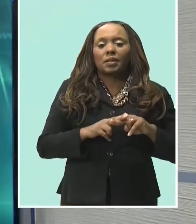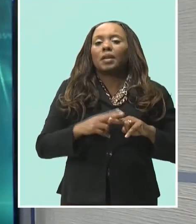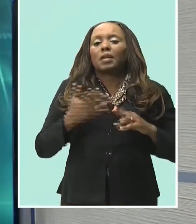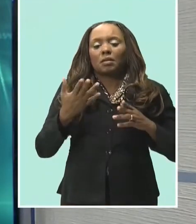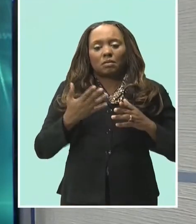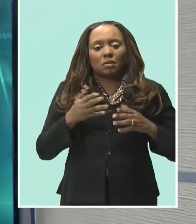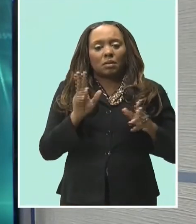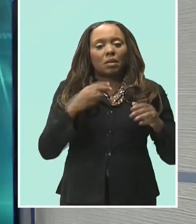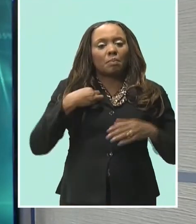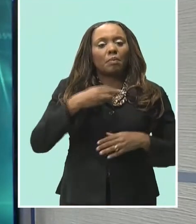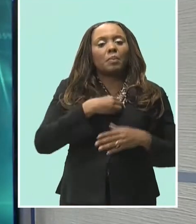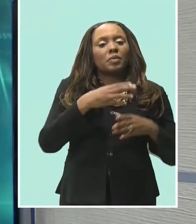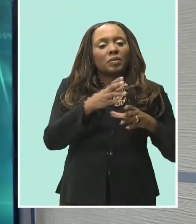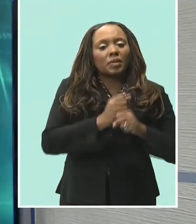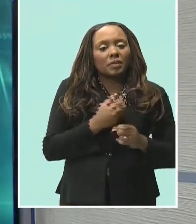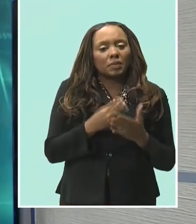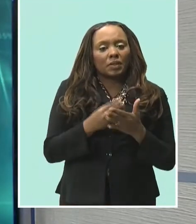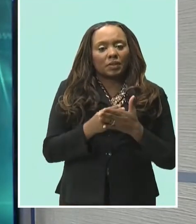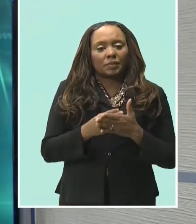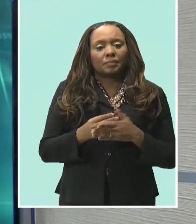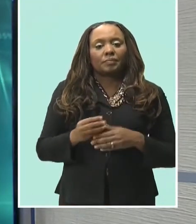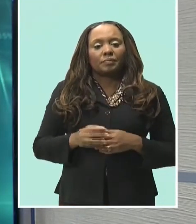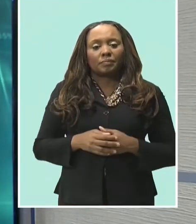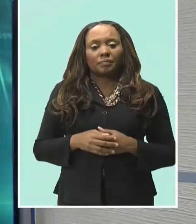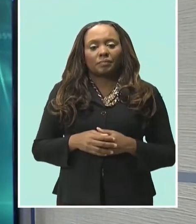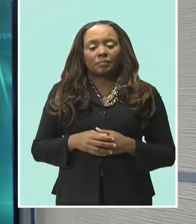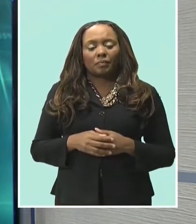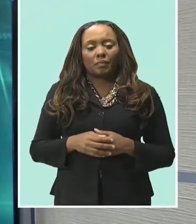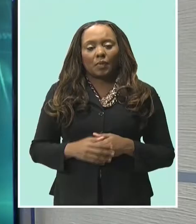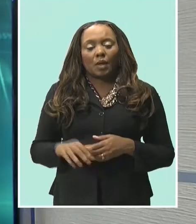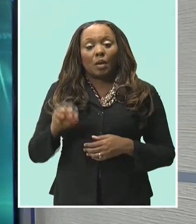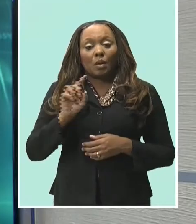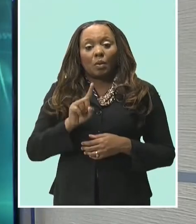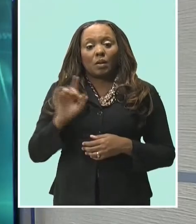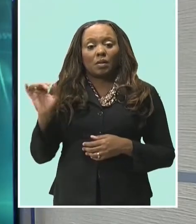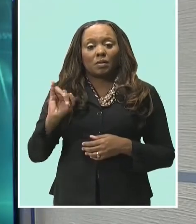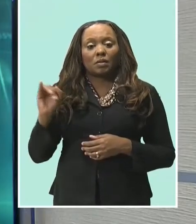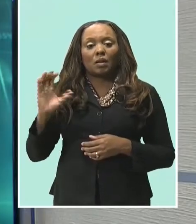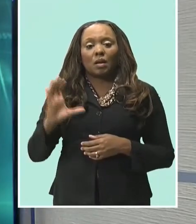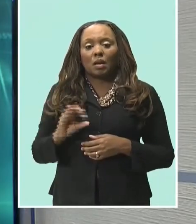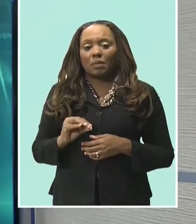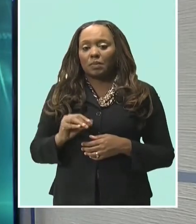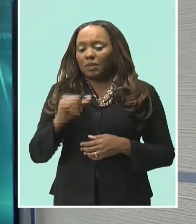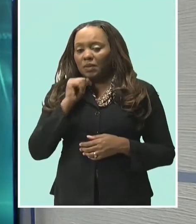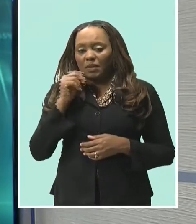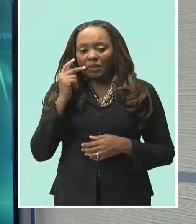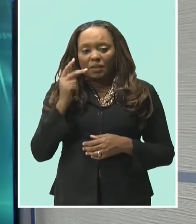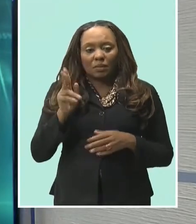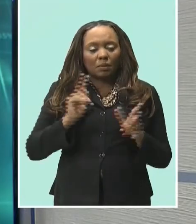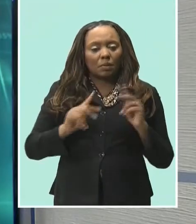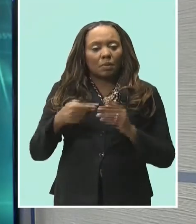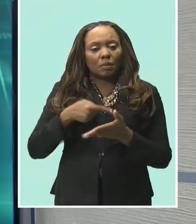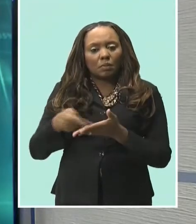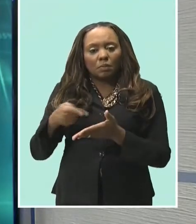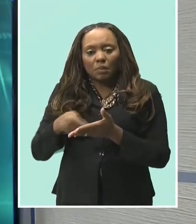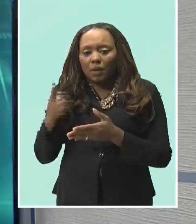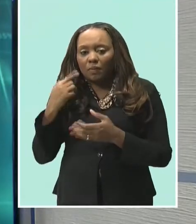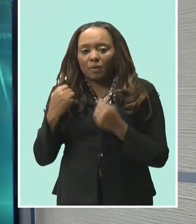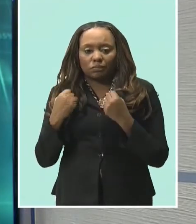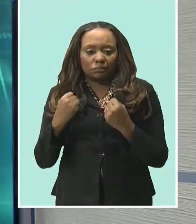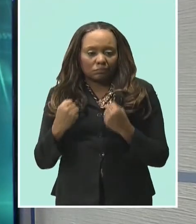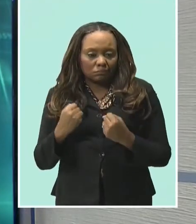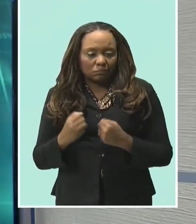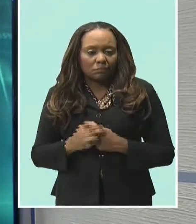least one insurance company has seen a fall off in the payment of motor vehicle insurance premiums during the COVID-19 pandemic.